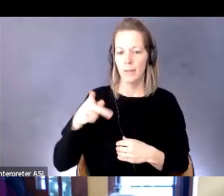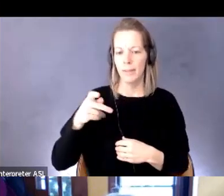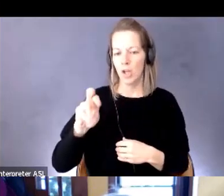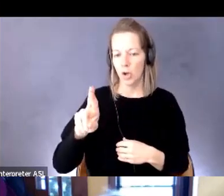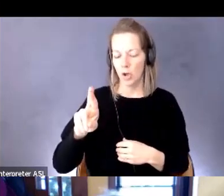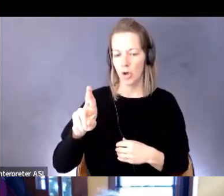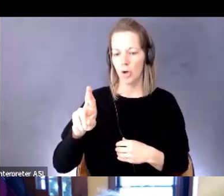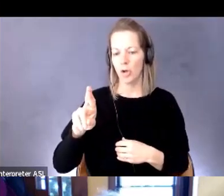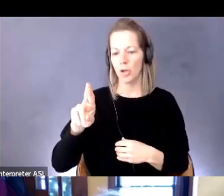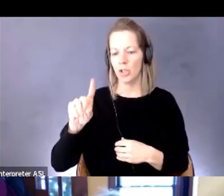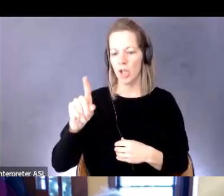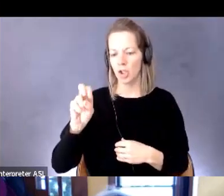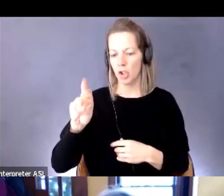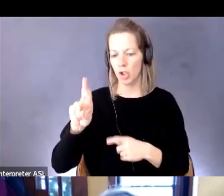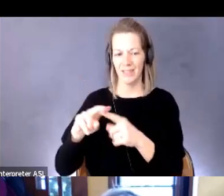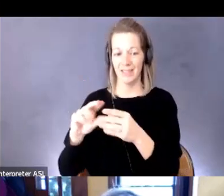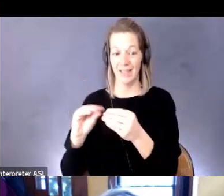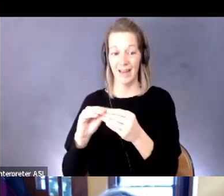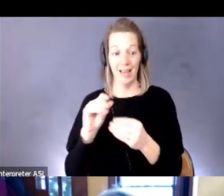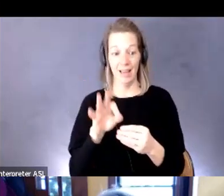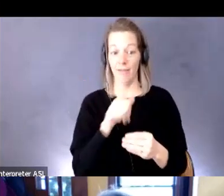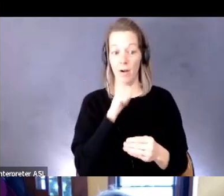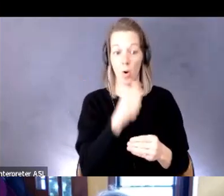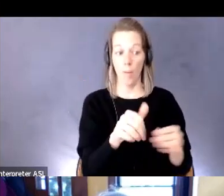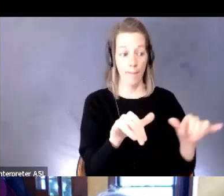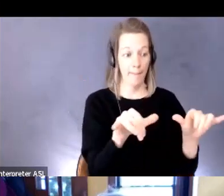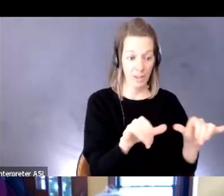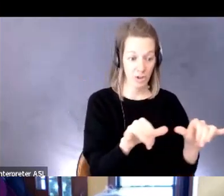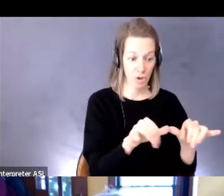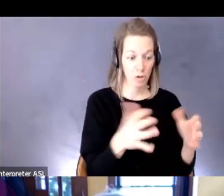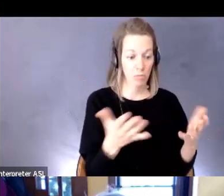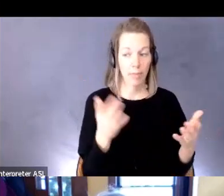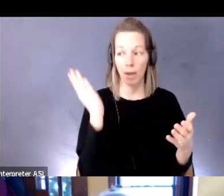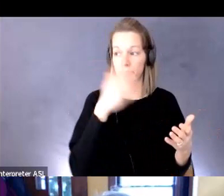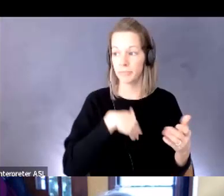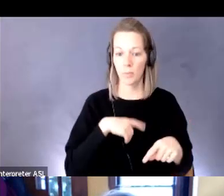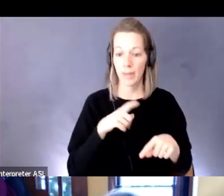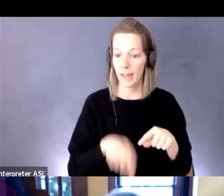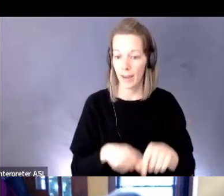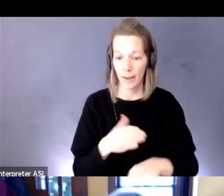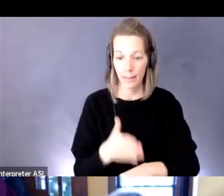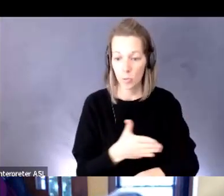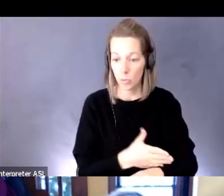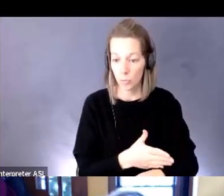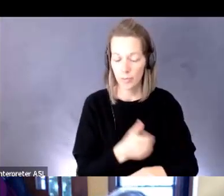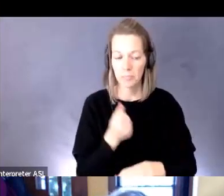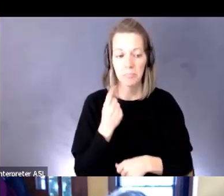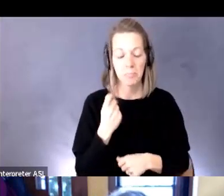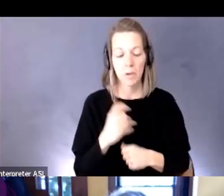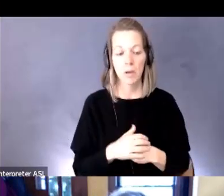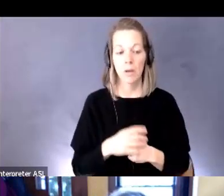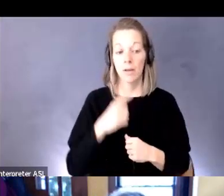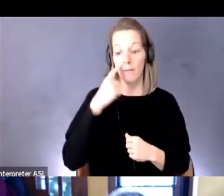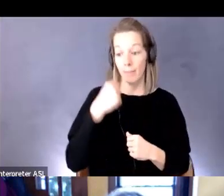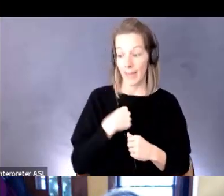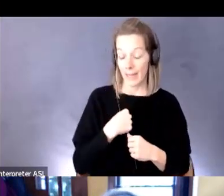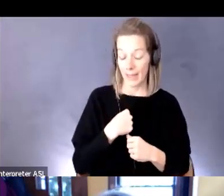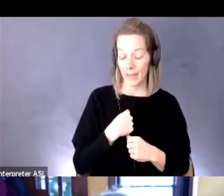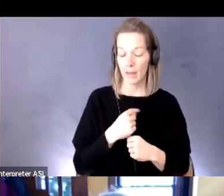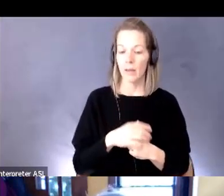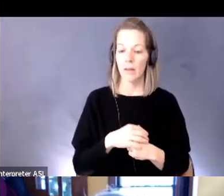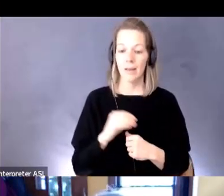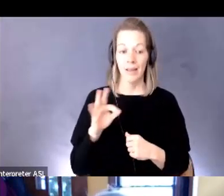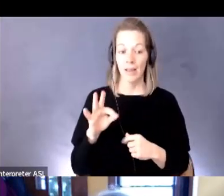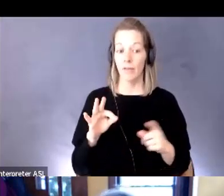basically said, if we don't measure things, we can't improve them. For me, it's more that if we